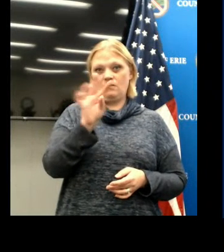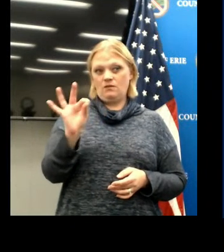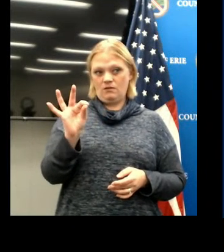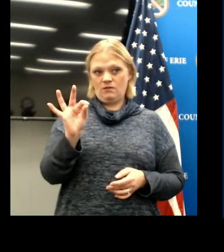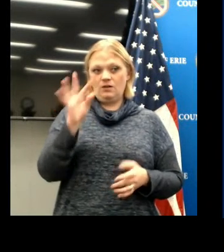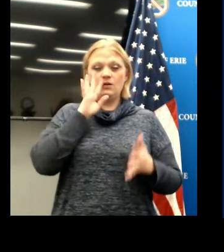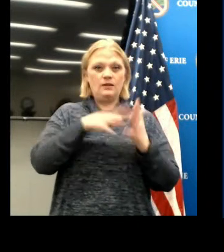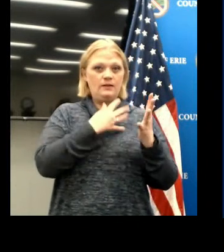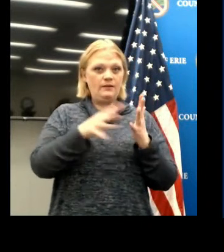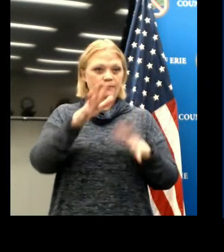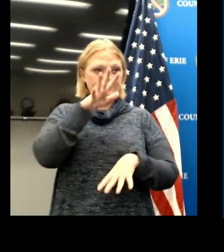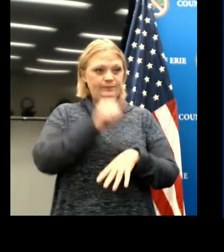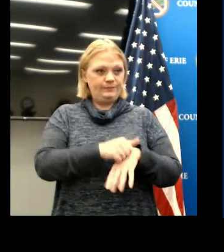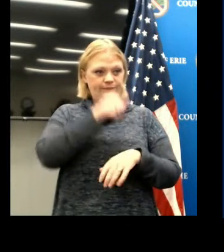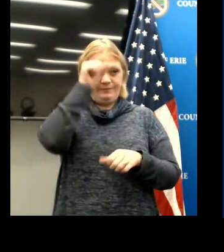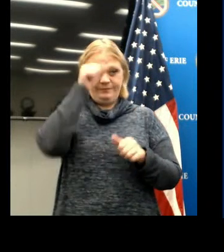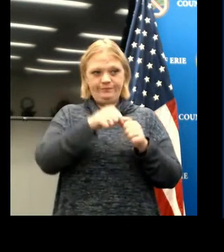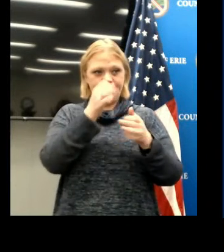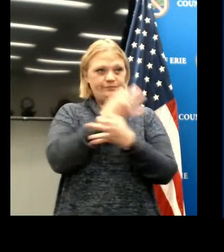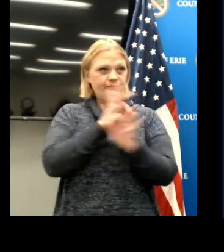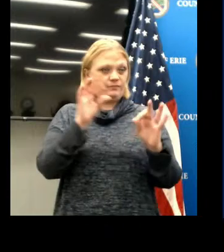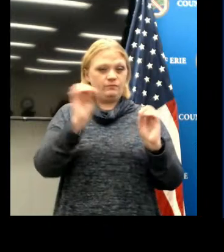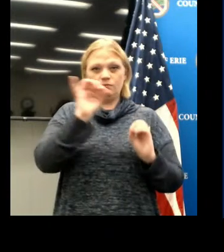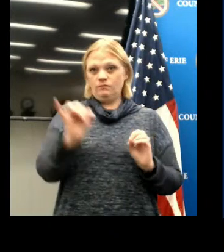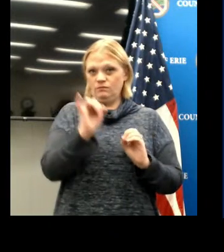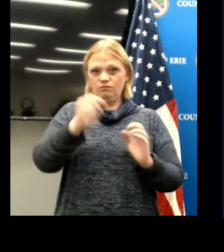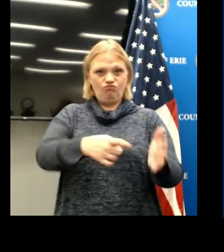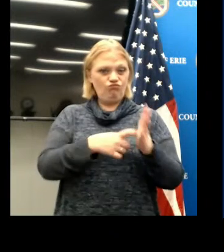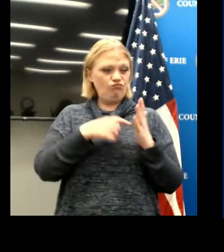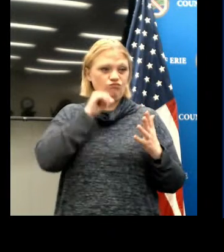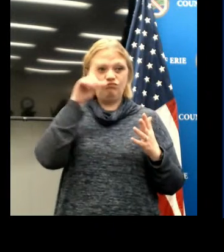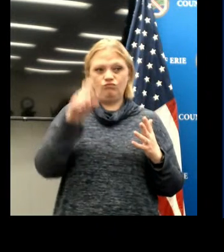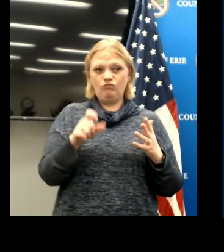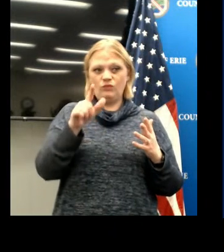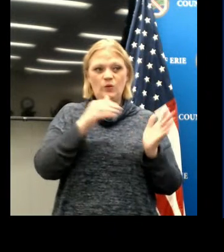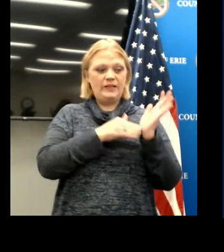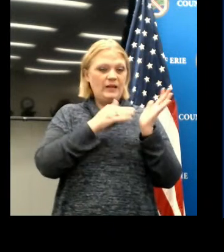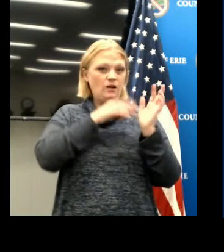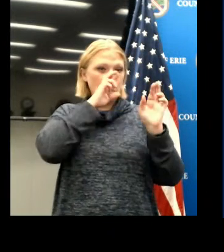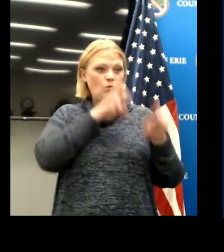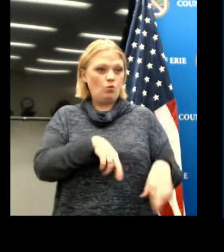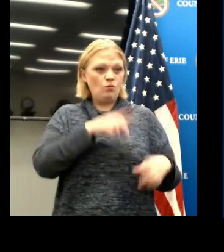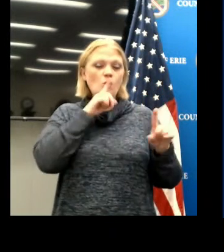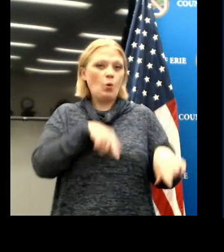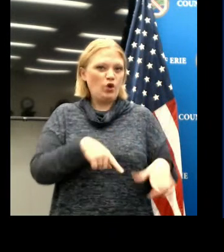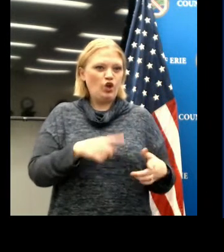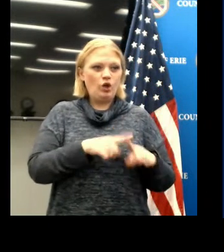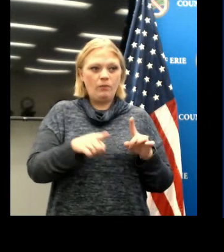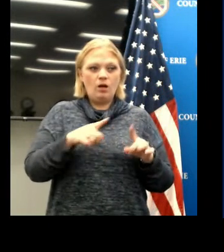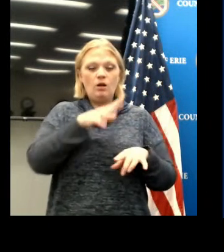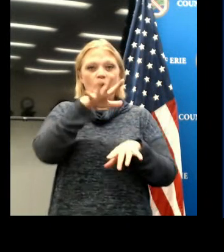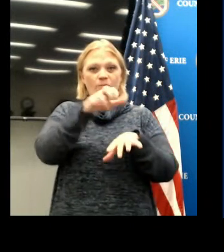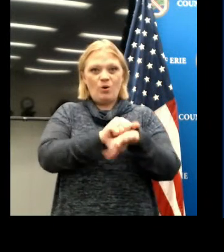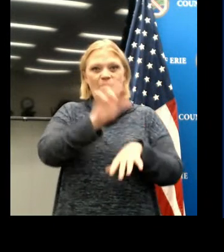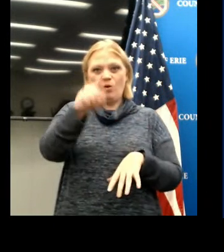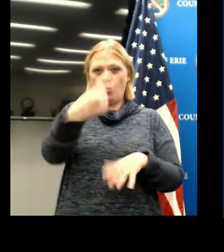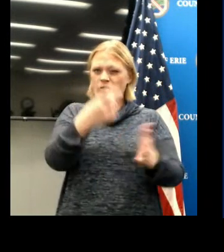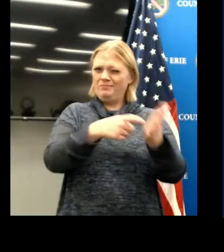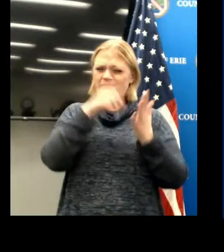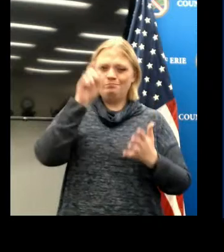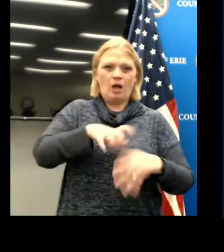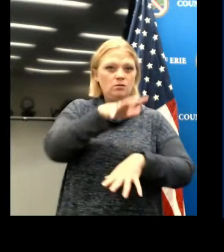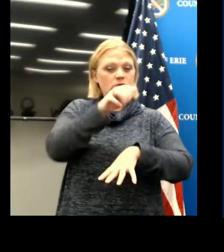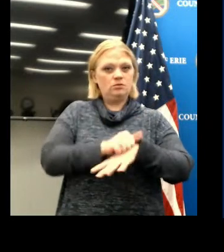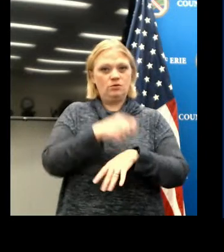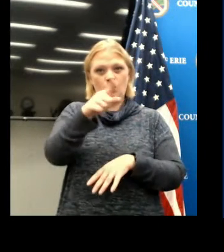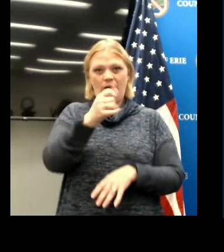716-858-2929 to schedule. Remember, it's free. There's no insurance. You don't need a physician's order, but it is by appointment only, so we do